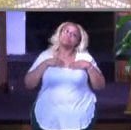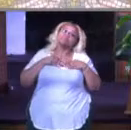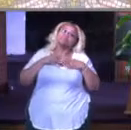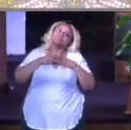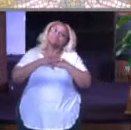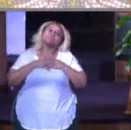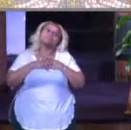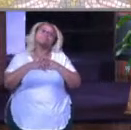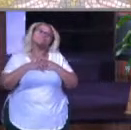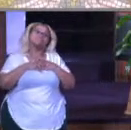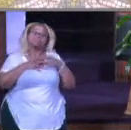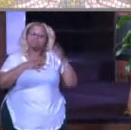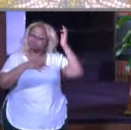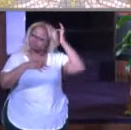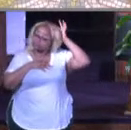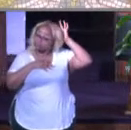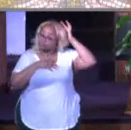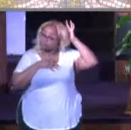Receive.